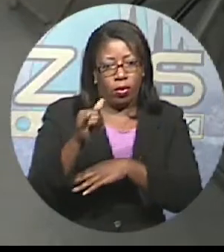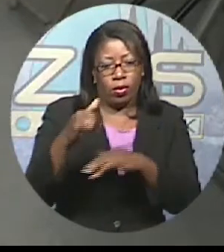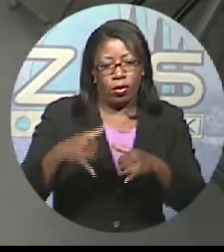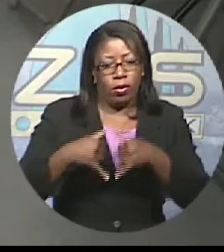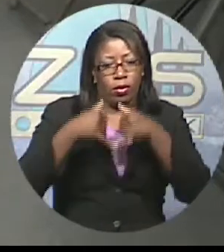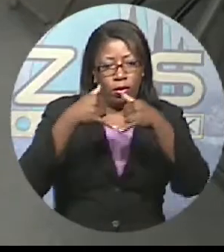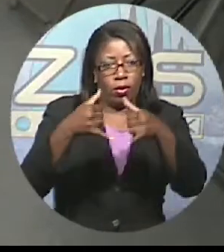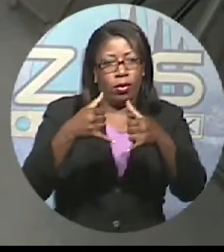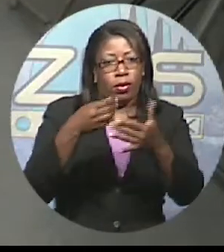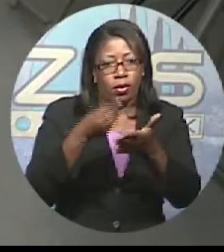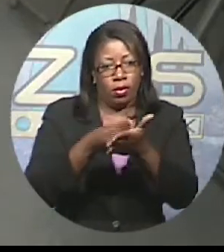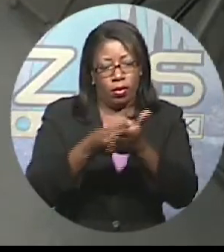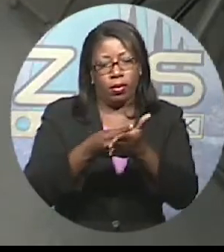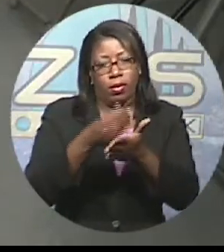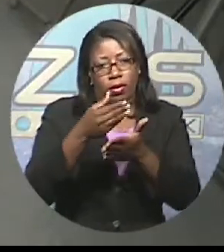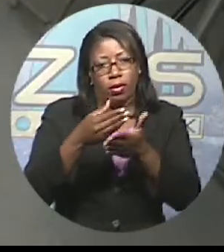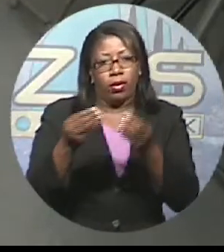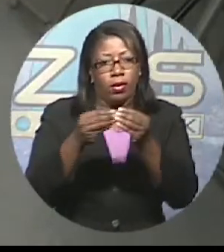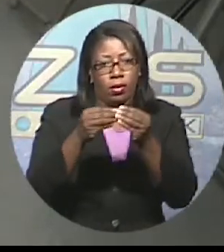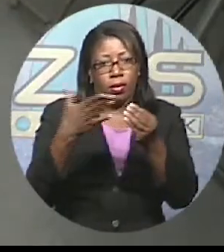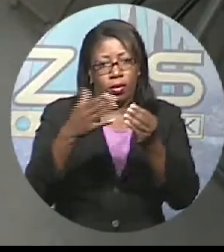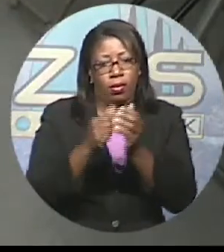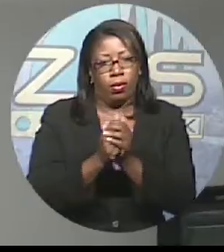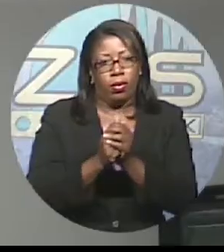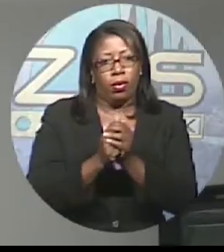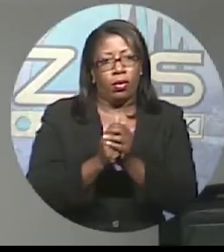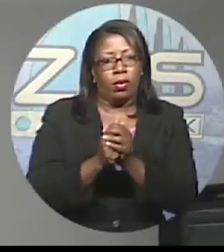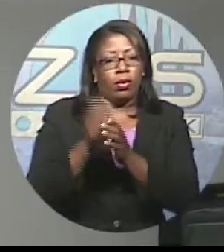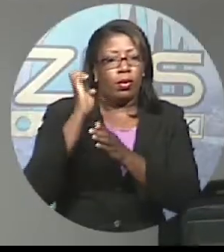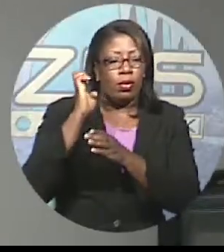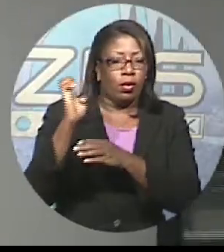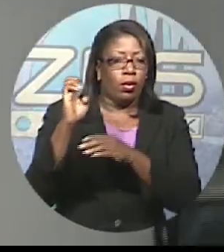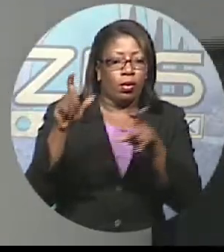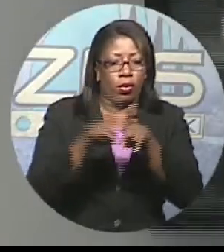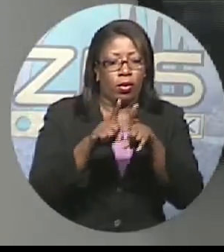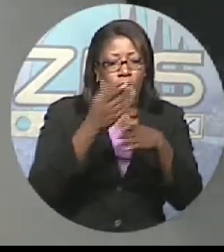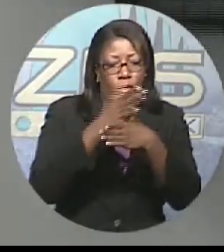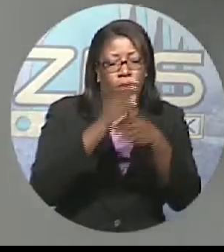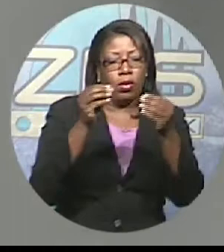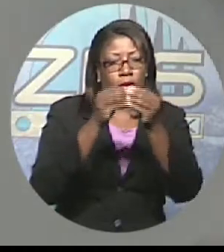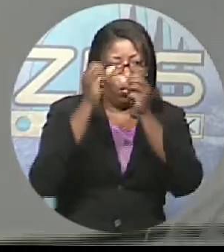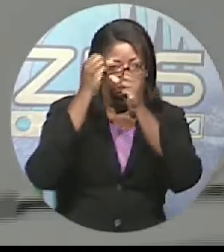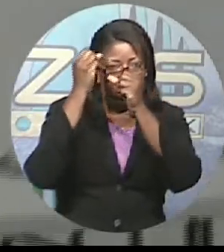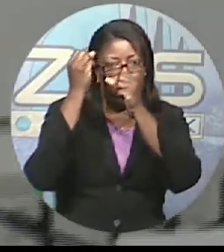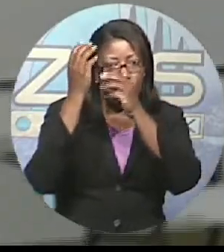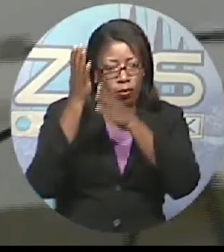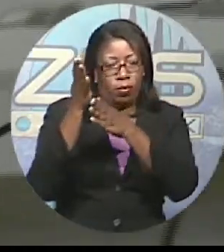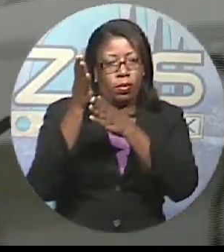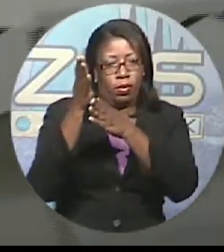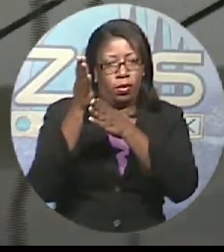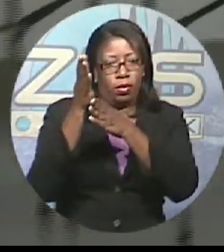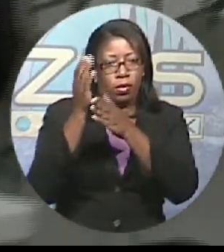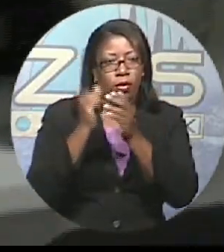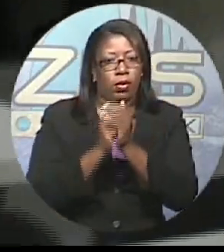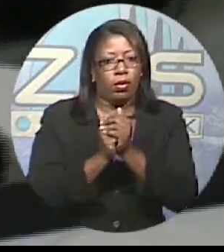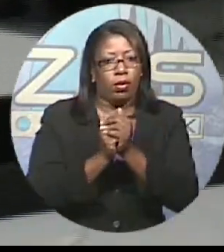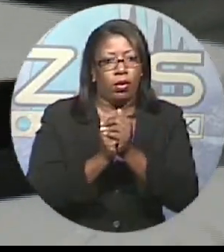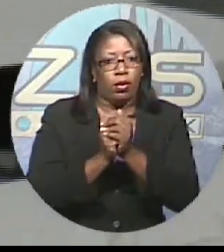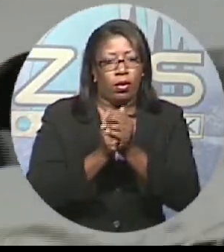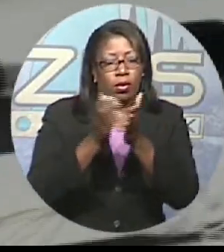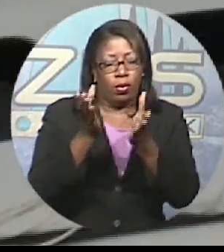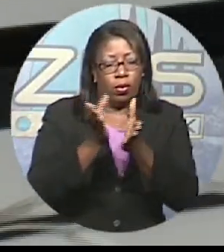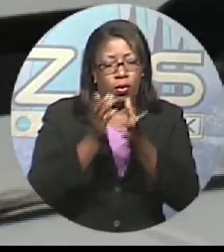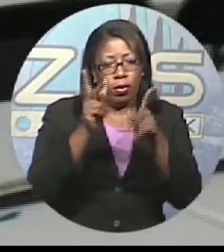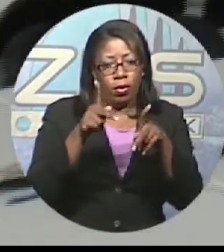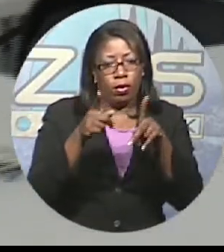Johnson says he plans to reveal specific details following the Games. He did, however, send an important message to Bahamians seeking to take advantage